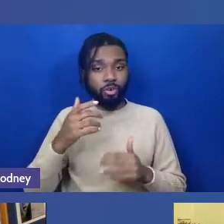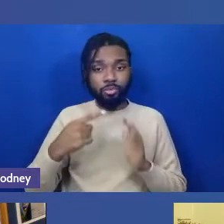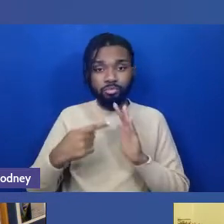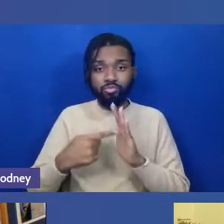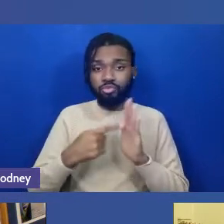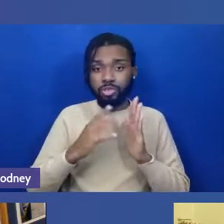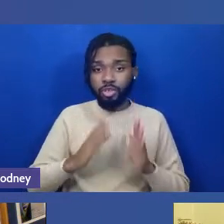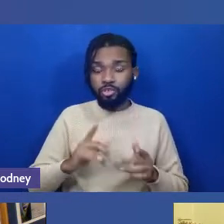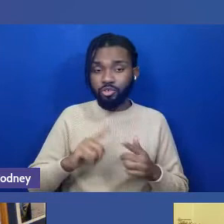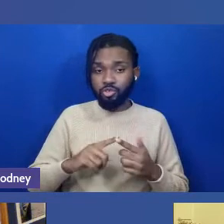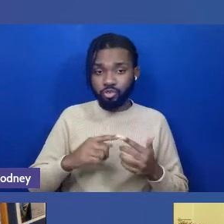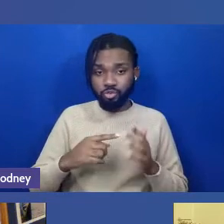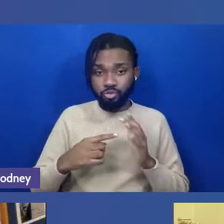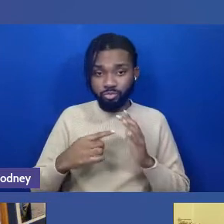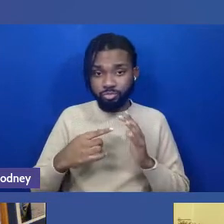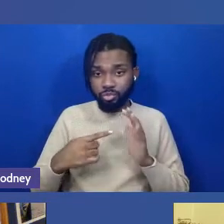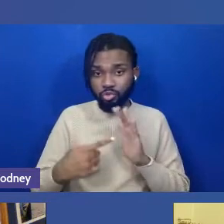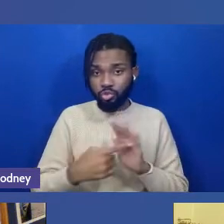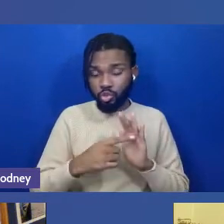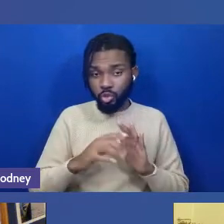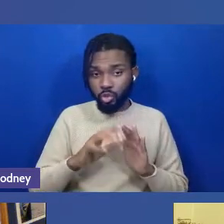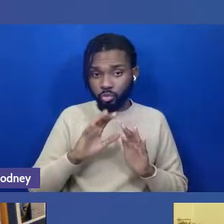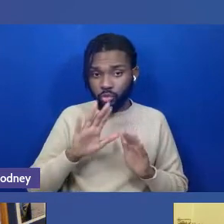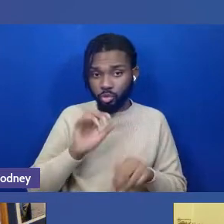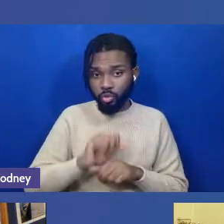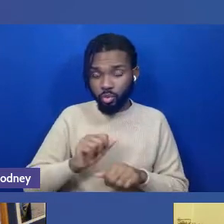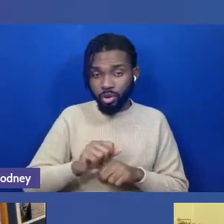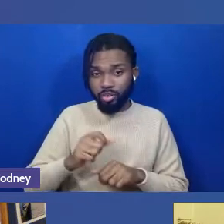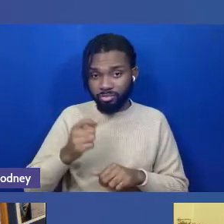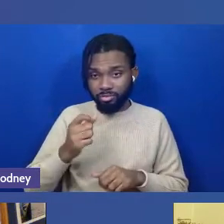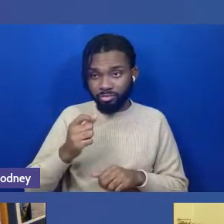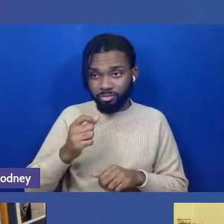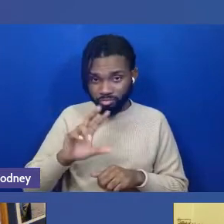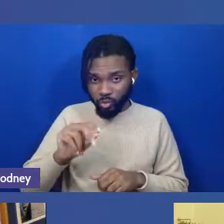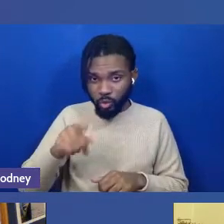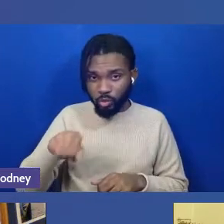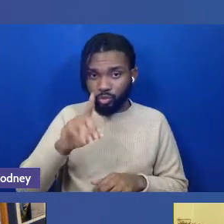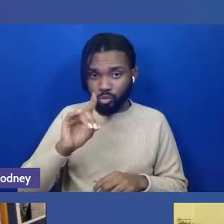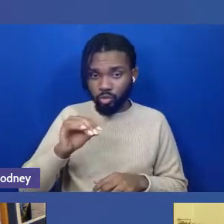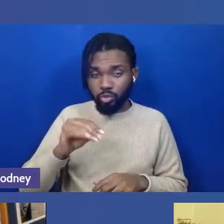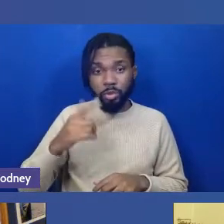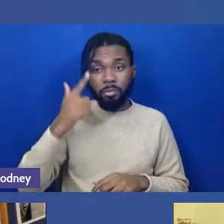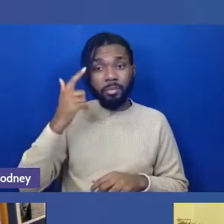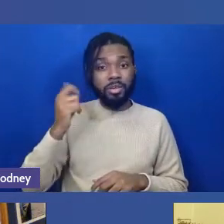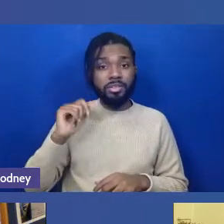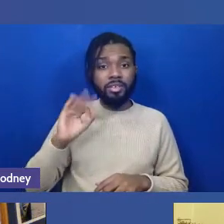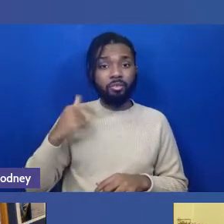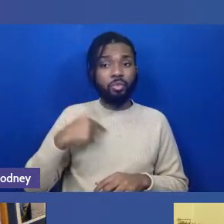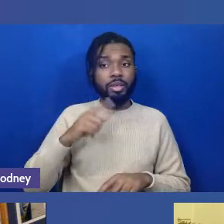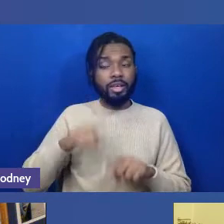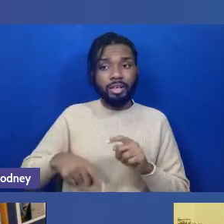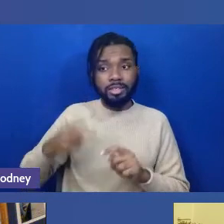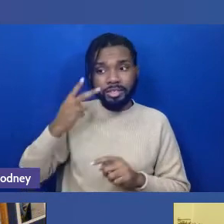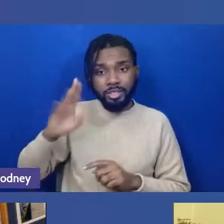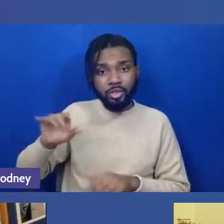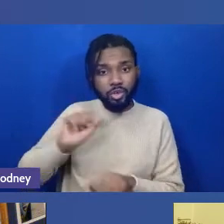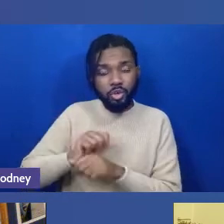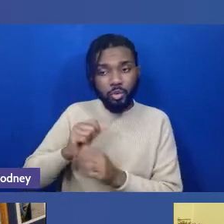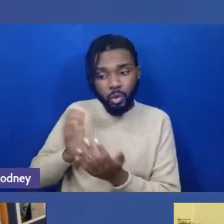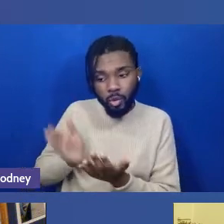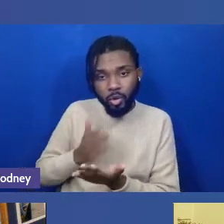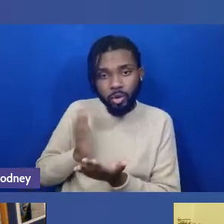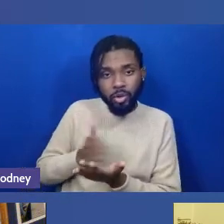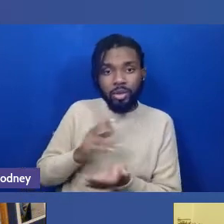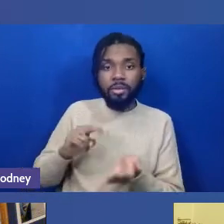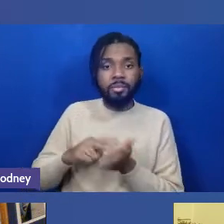development, but you do. Because if we can't be there to see it in person in some way, then we have to turn to YouTube clips